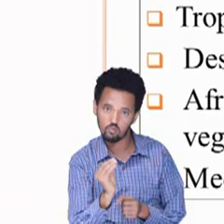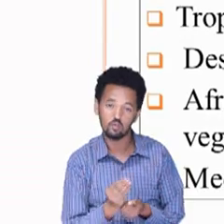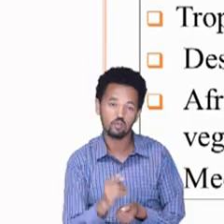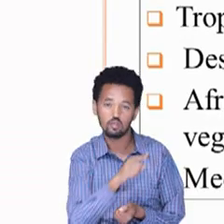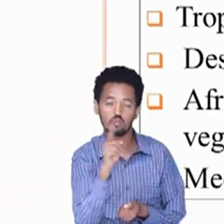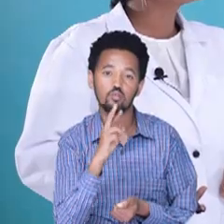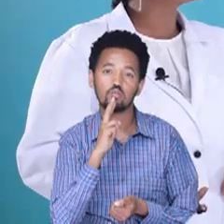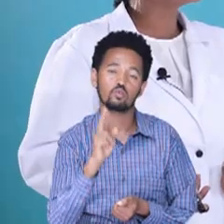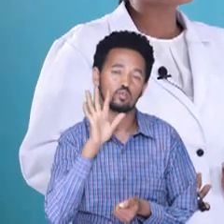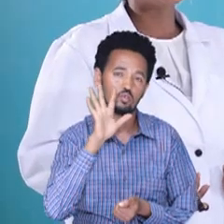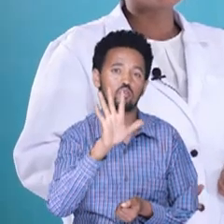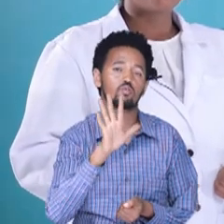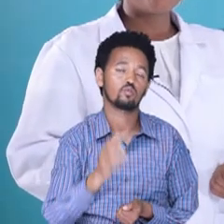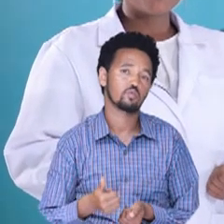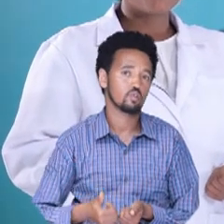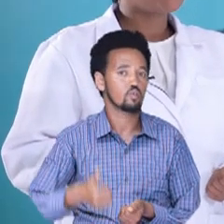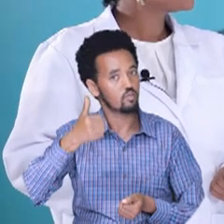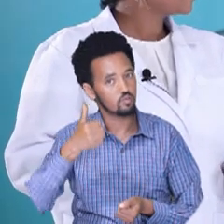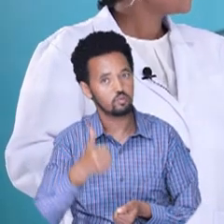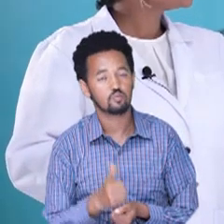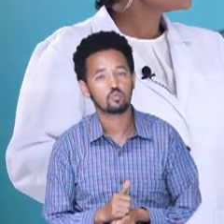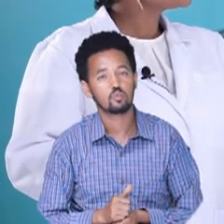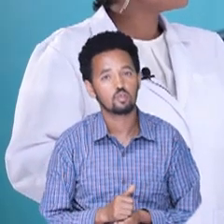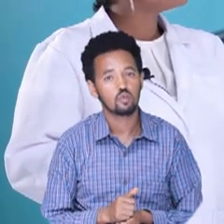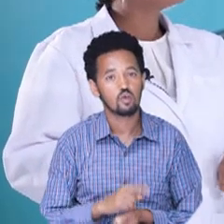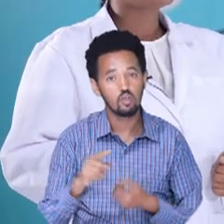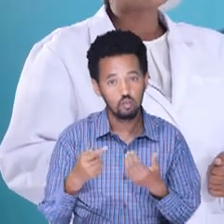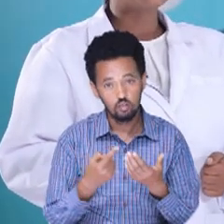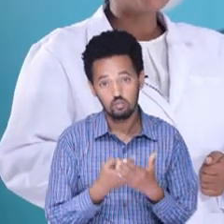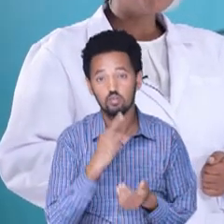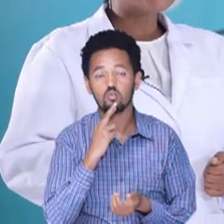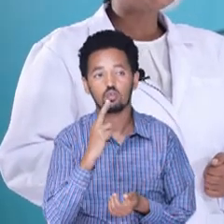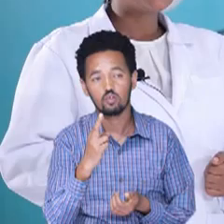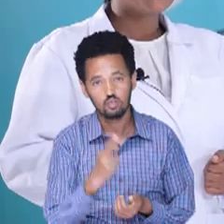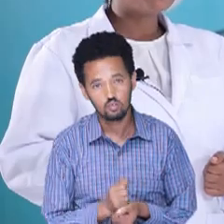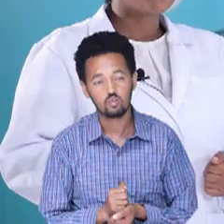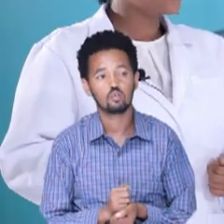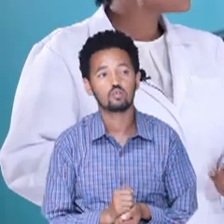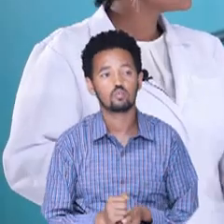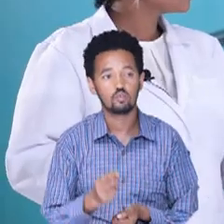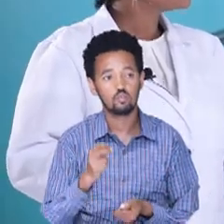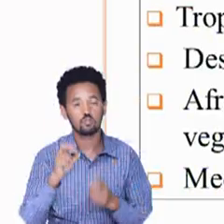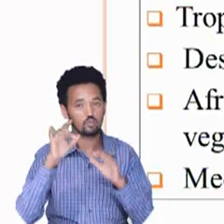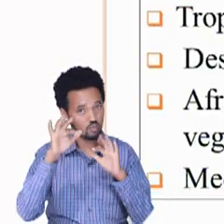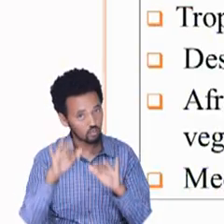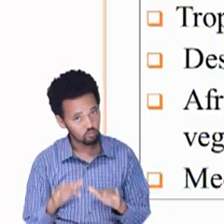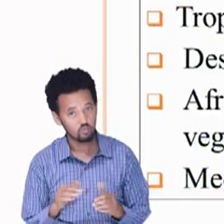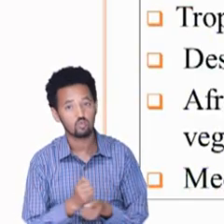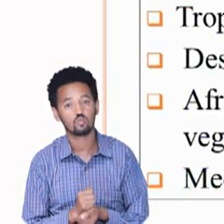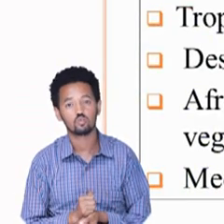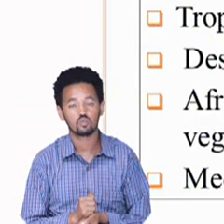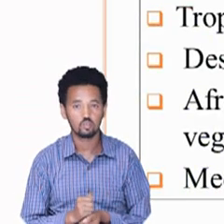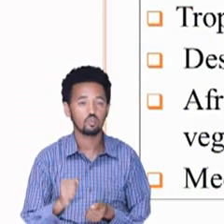There are 5 major vegetation of Africa. These are the tropical rainforest, the